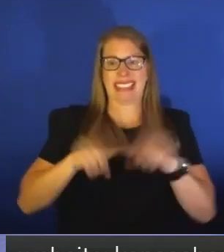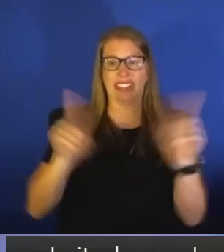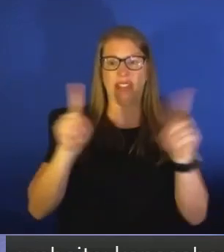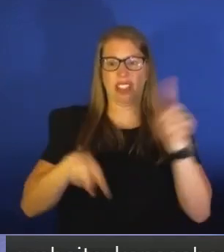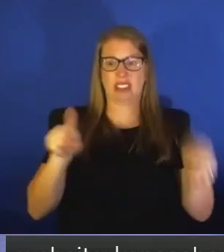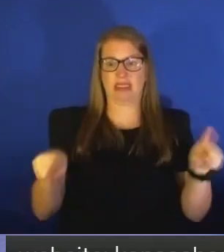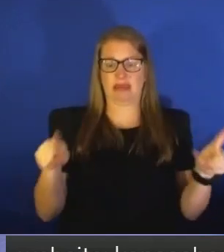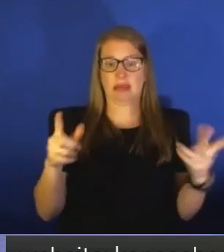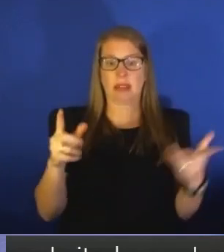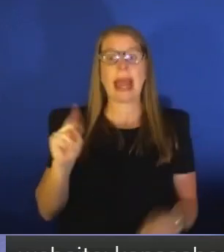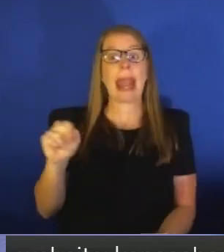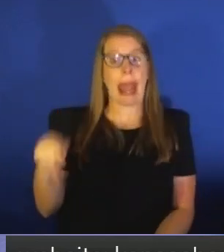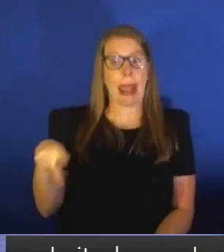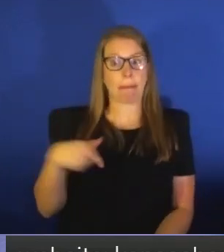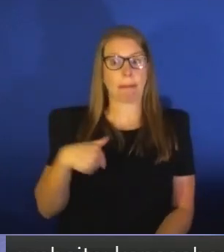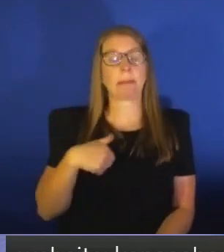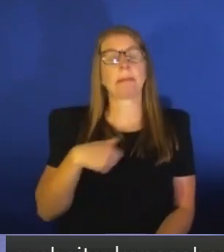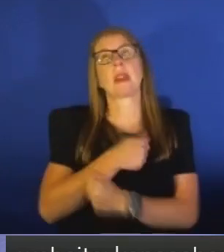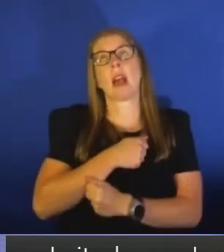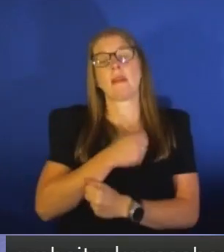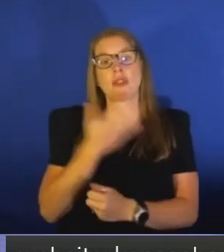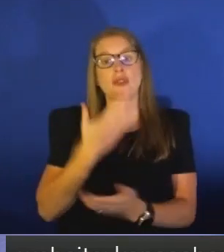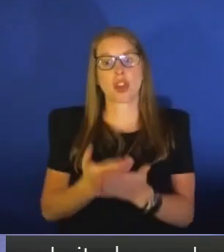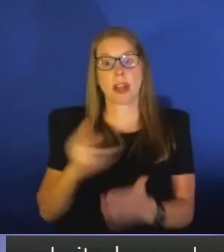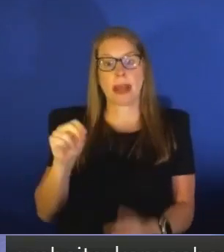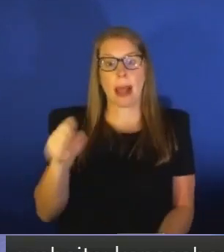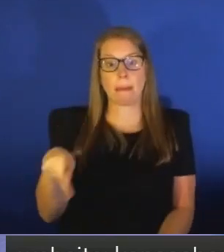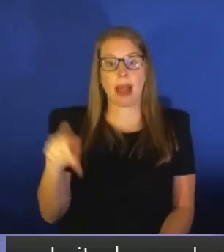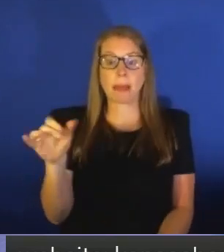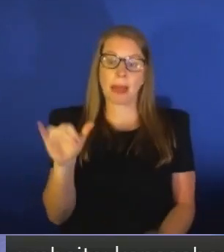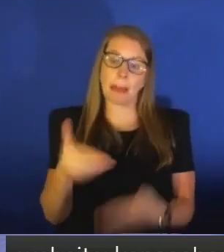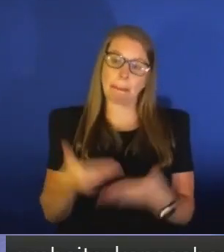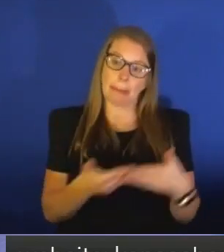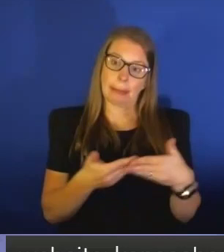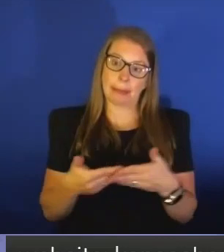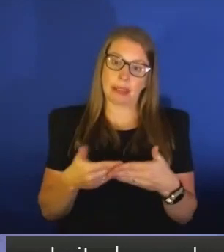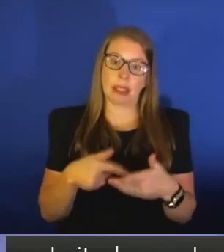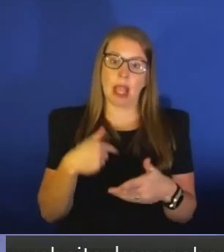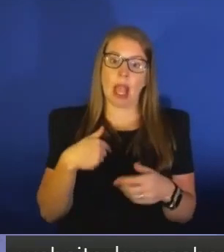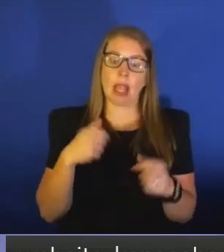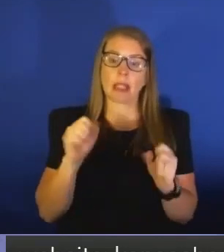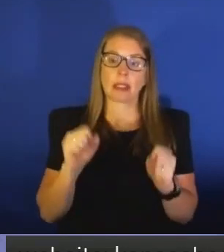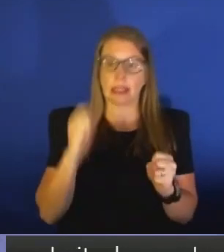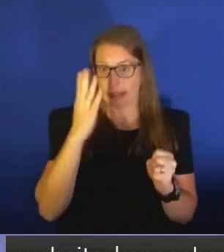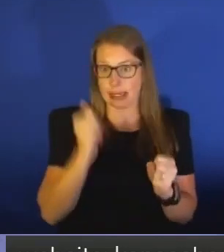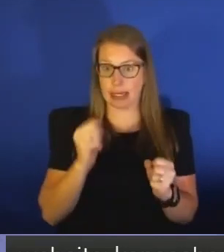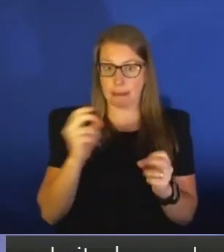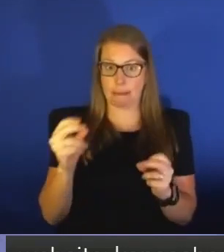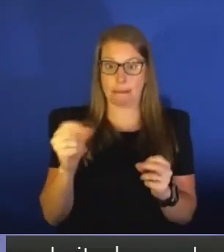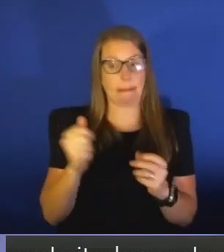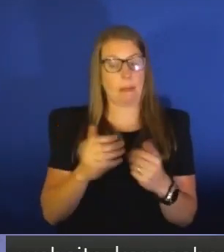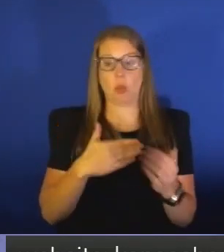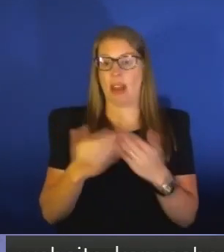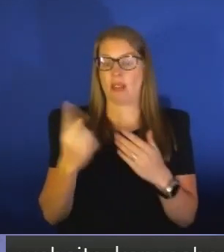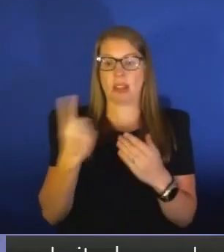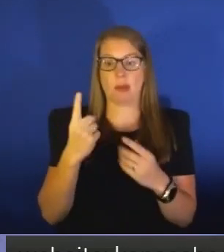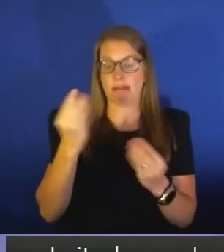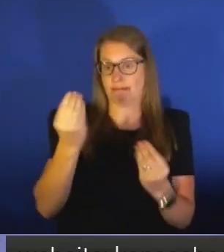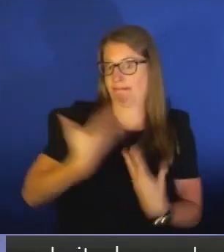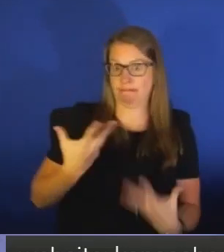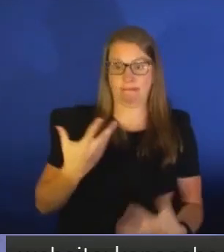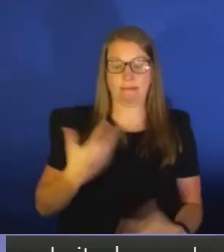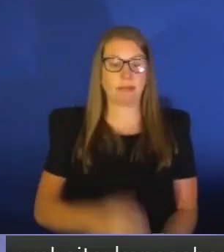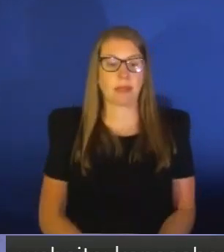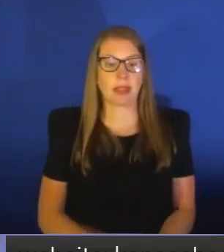a napper. I love a good nap. I'm like a baby. I can sleep on command. So talk about that, especially with